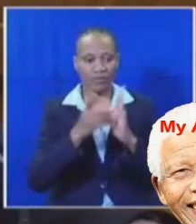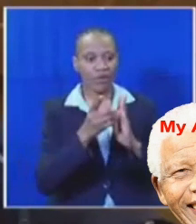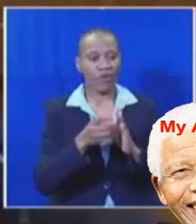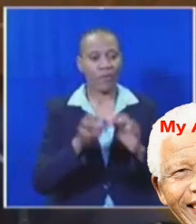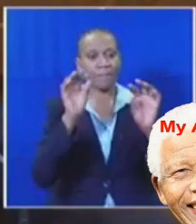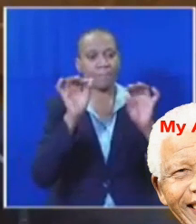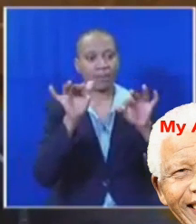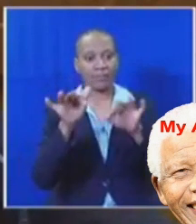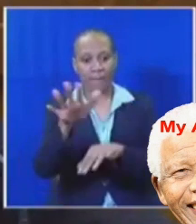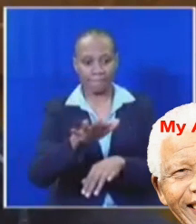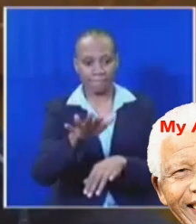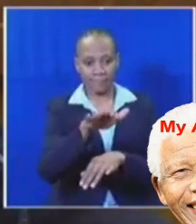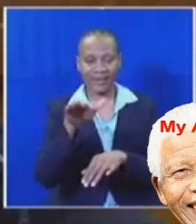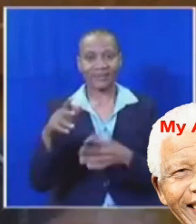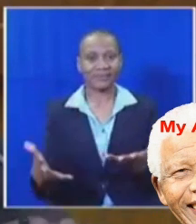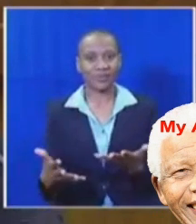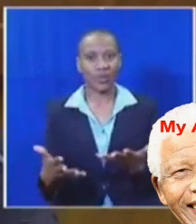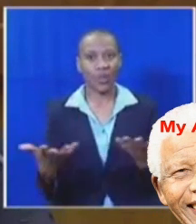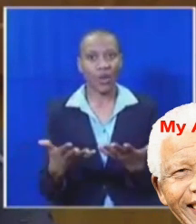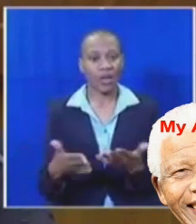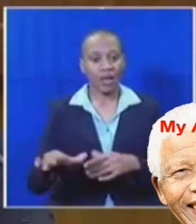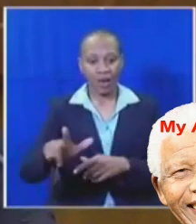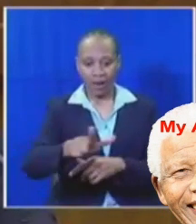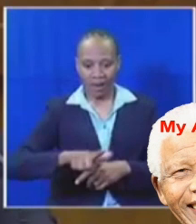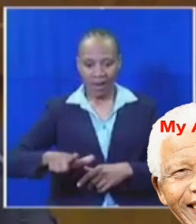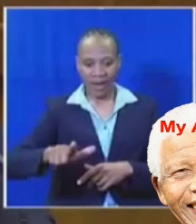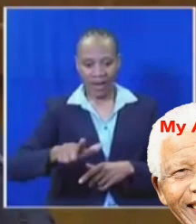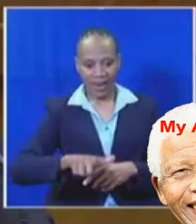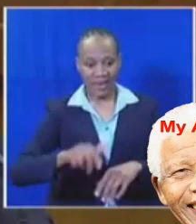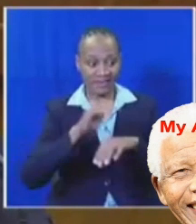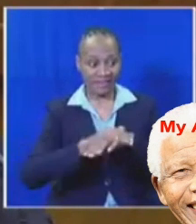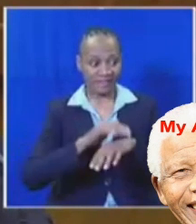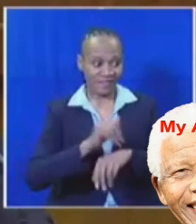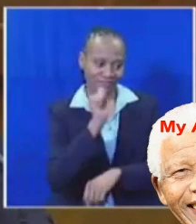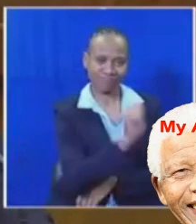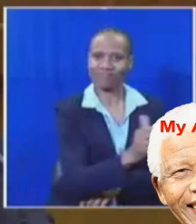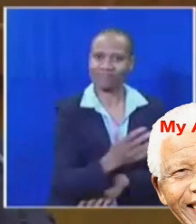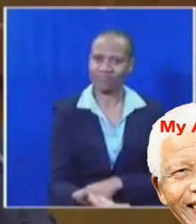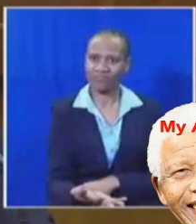a scenic Clifford style in the land of her close friends and associates.